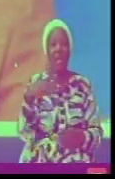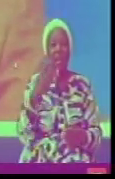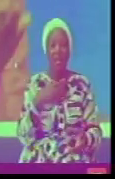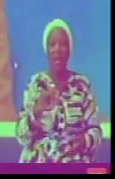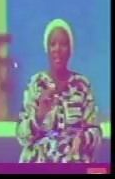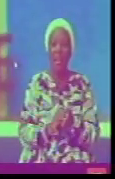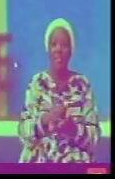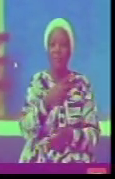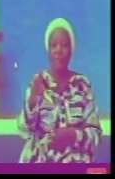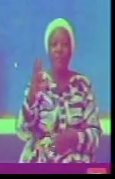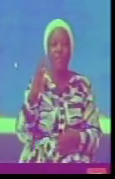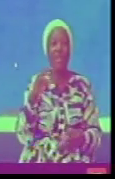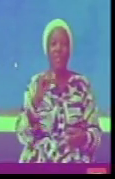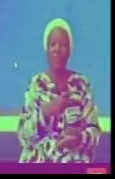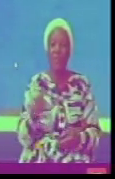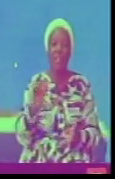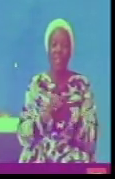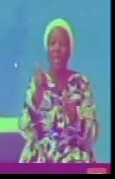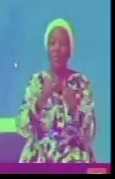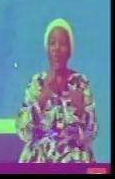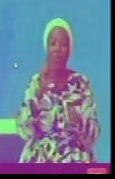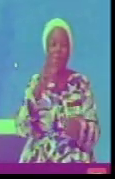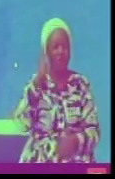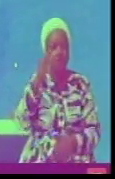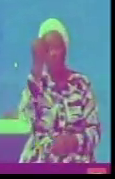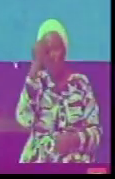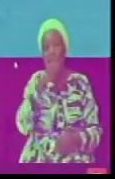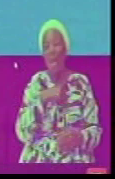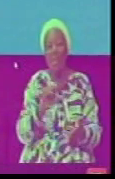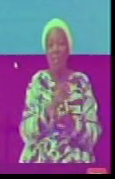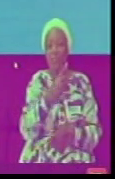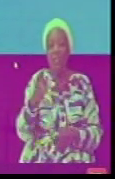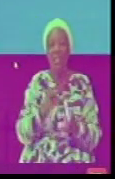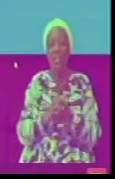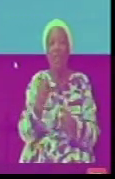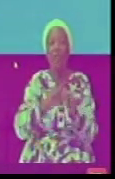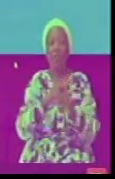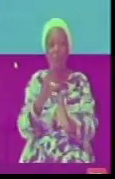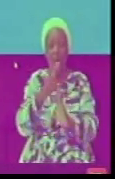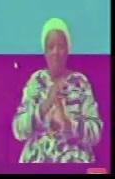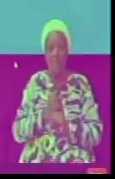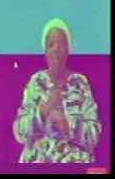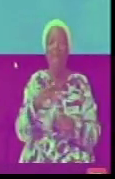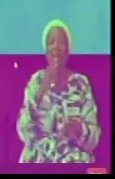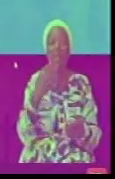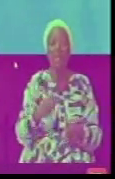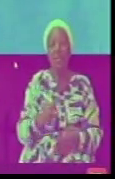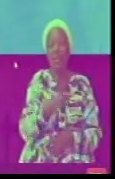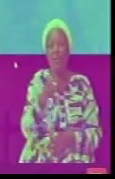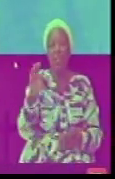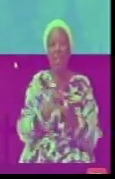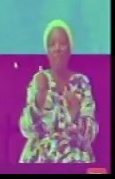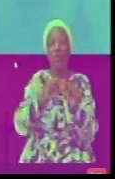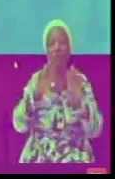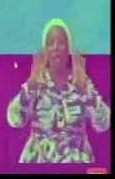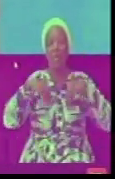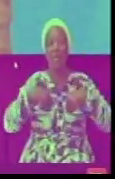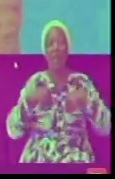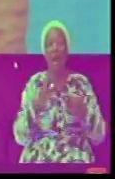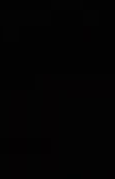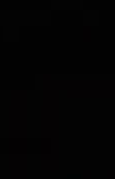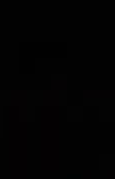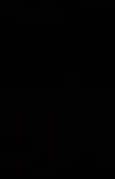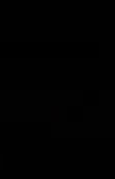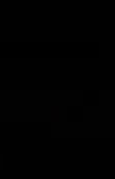he gives us the verse in verse 16, the verse everybody should know, the verse everybody should embrace,